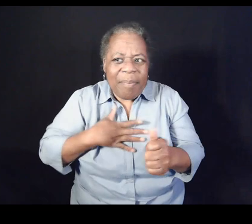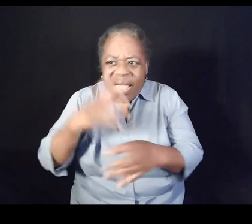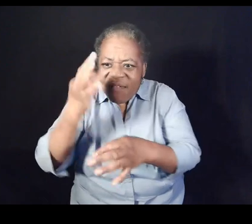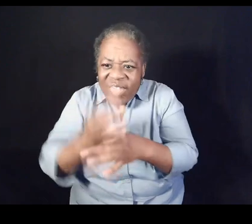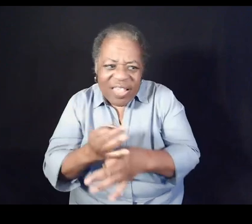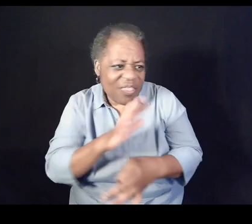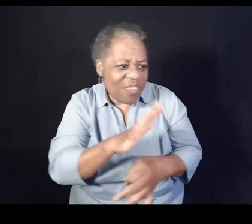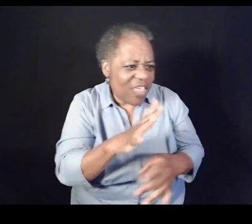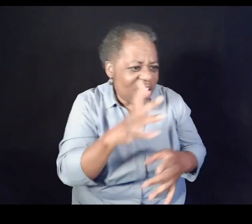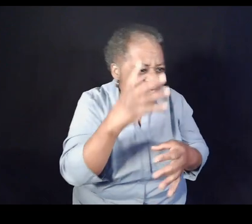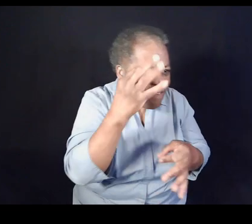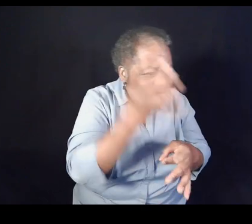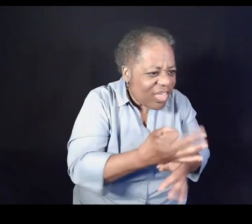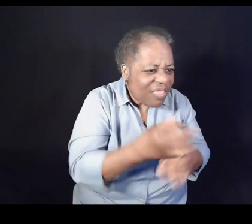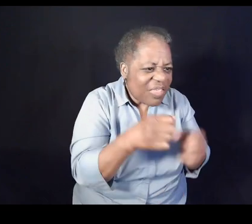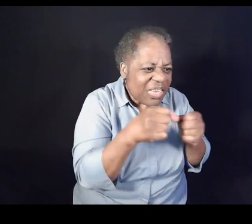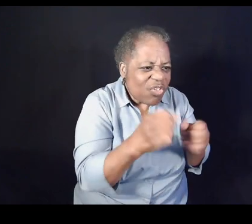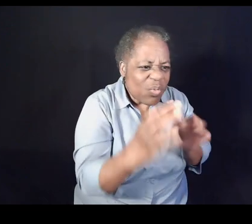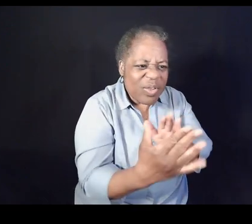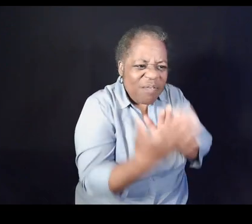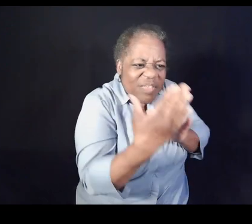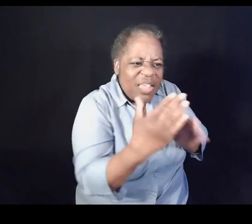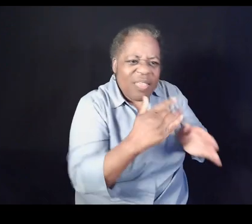heartache and disappointment?